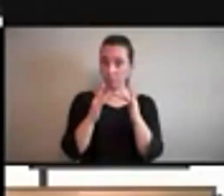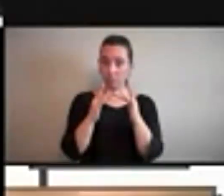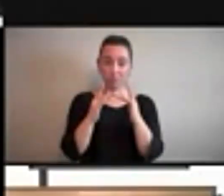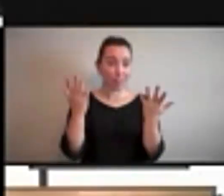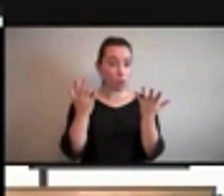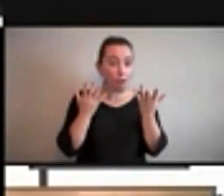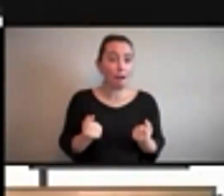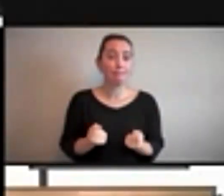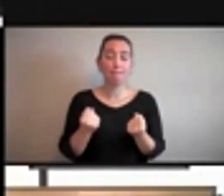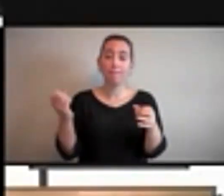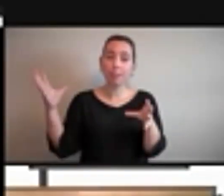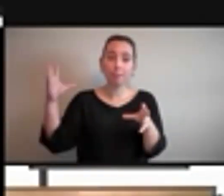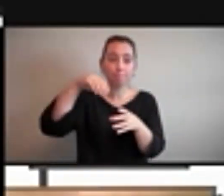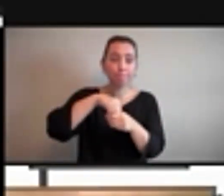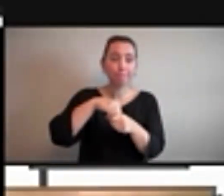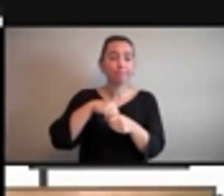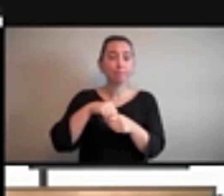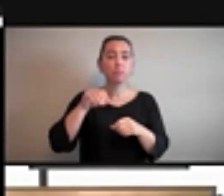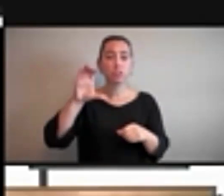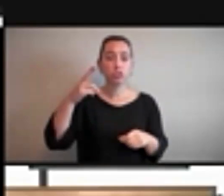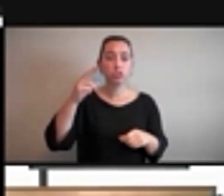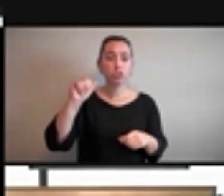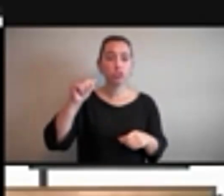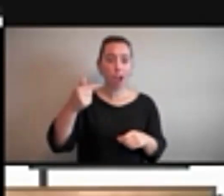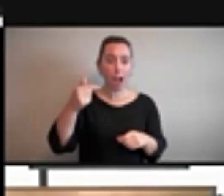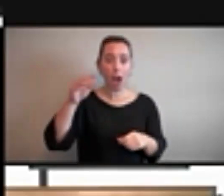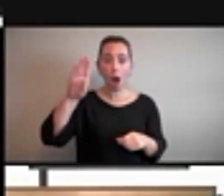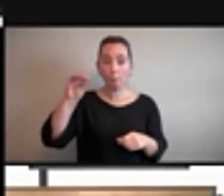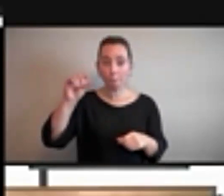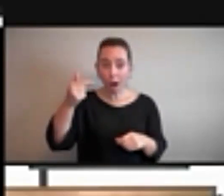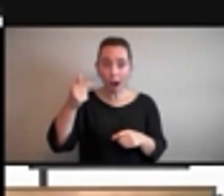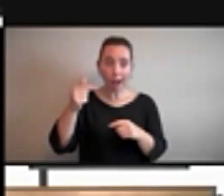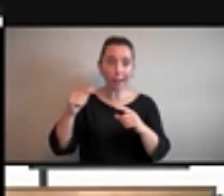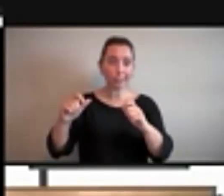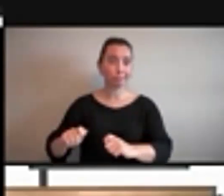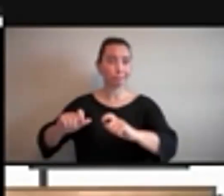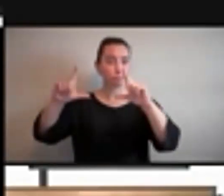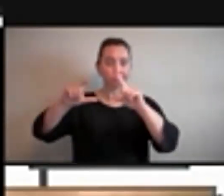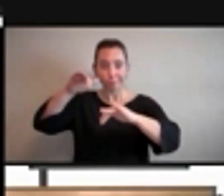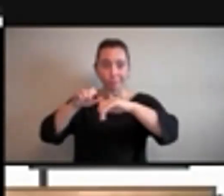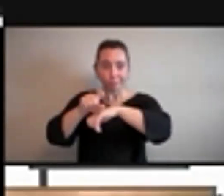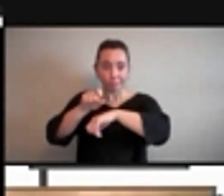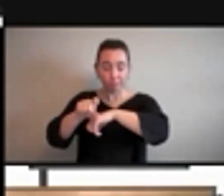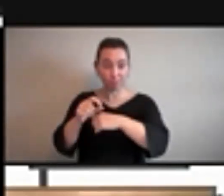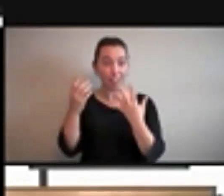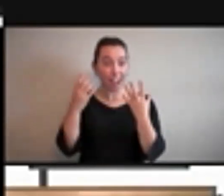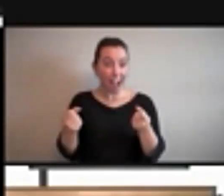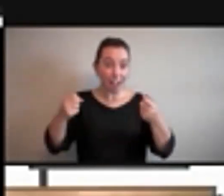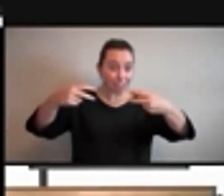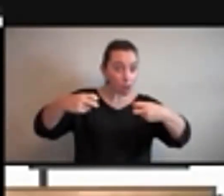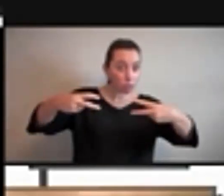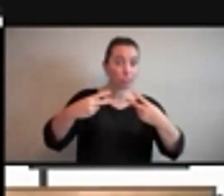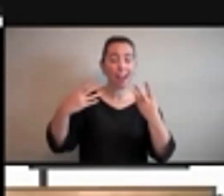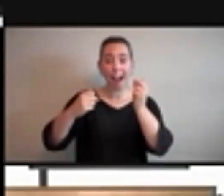like chatbots which have, sign language interpretation or have captions or